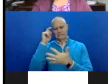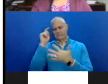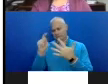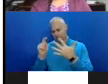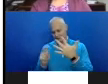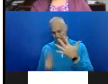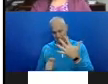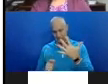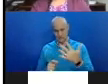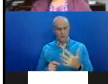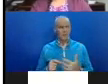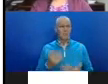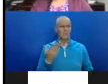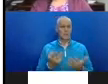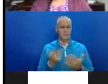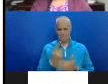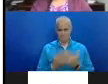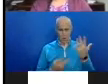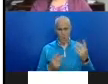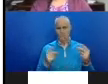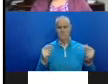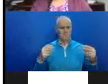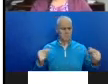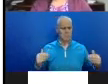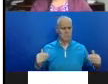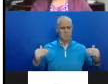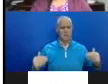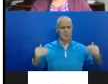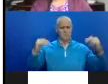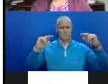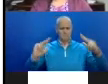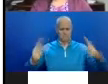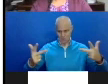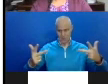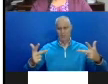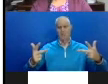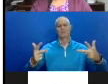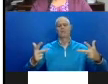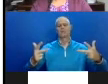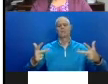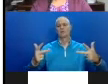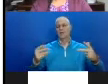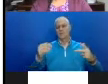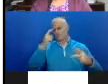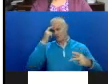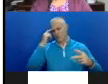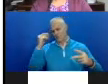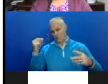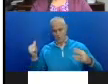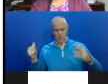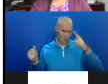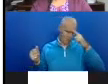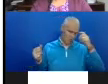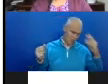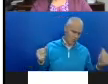probability of both of them, in a short time period, both ending up like having enough of their trauma resolved and the issues around gender and